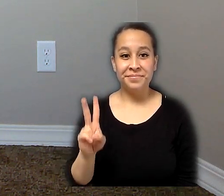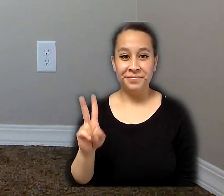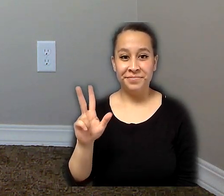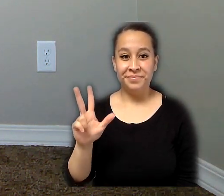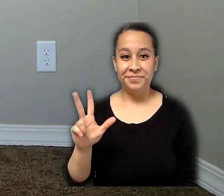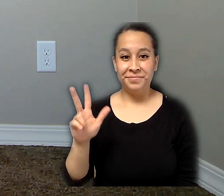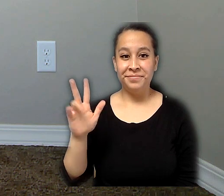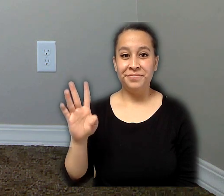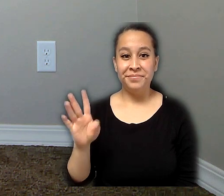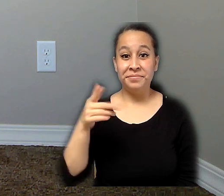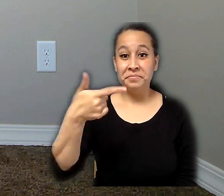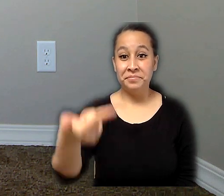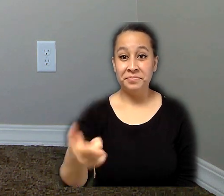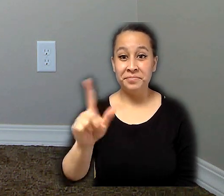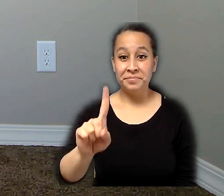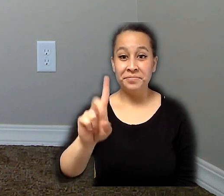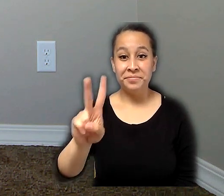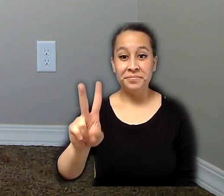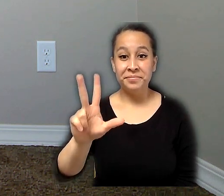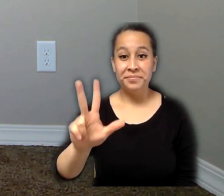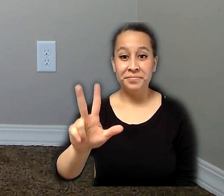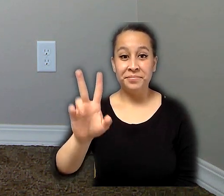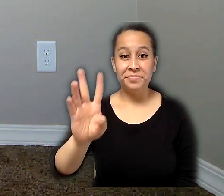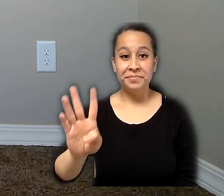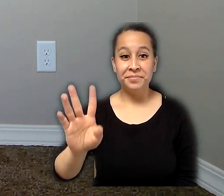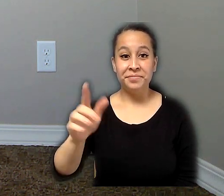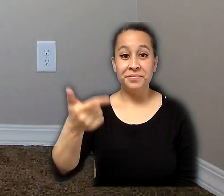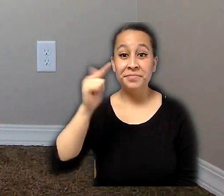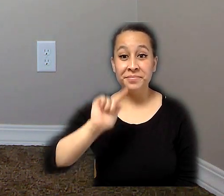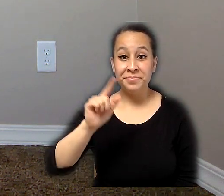1, 2, 3, 4. 1, 2, 3, 4.